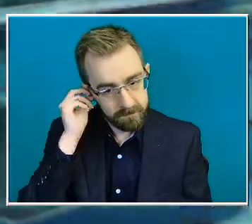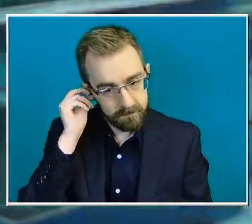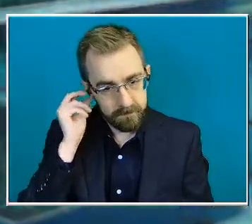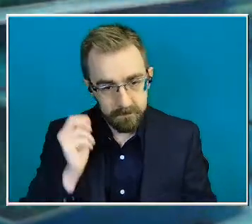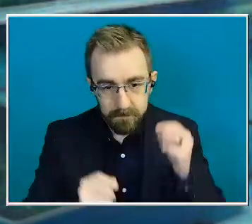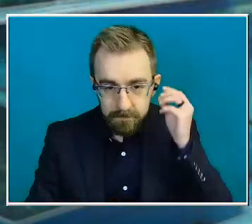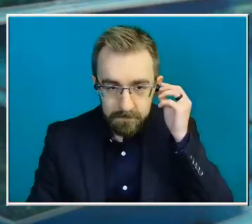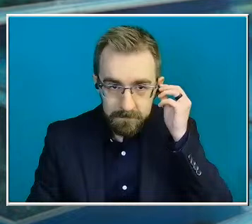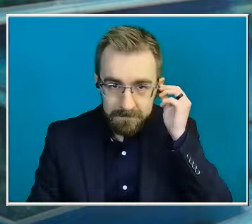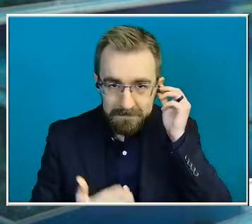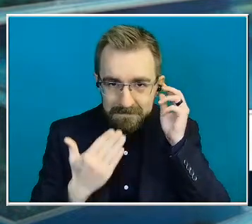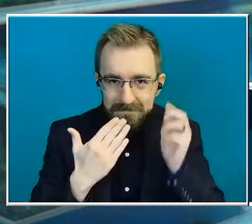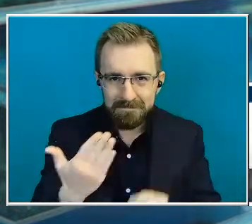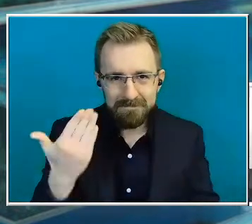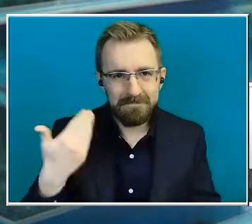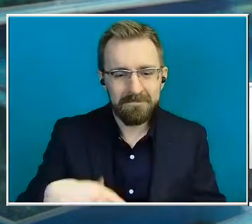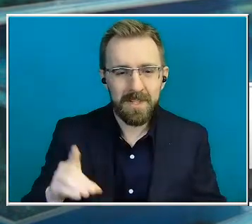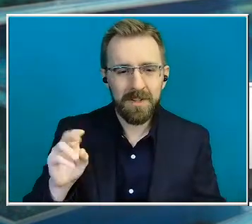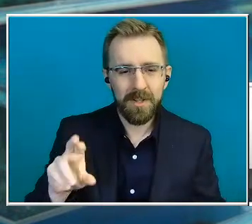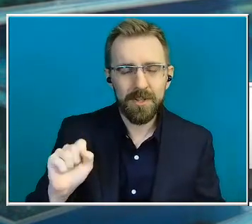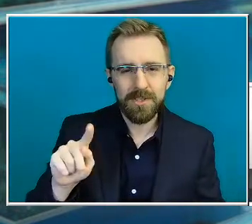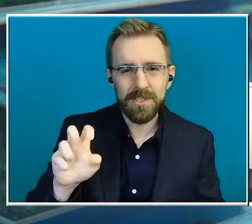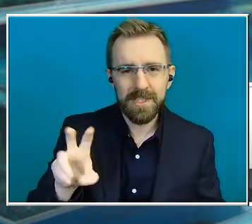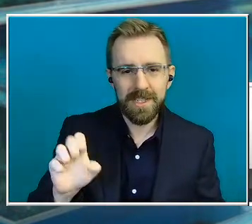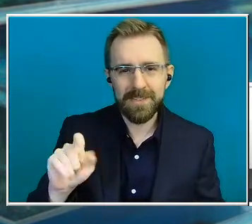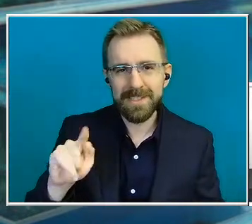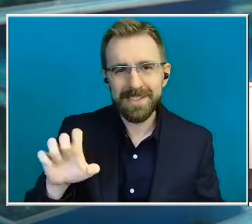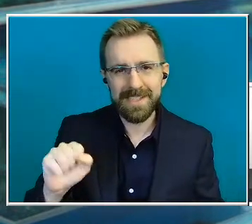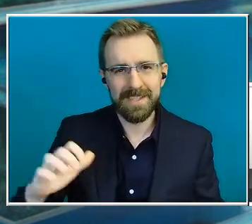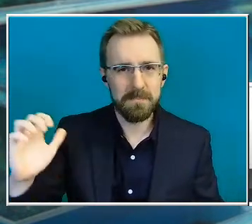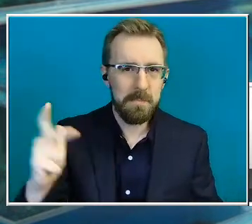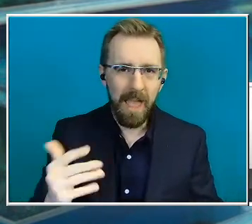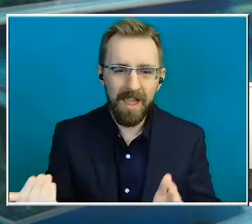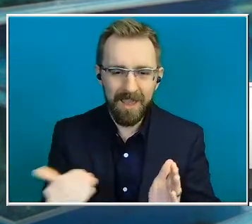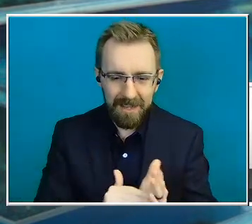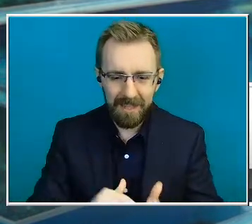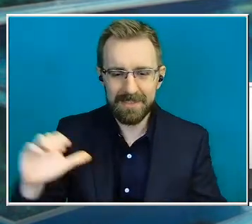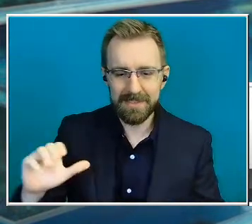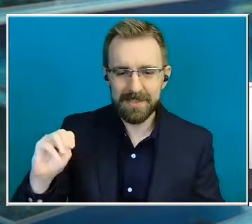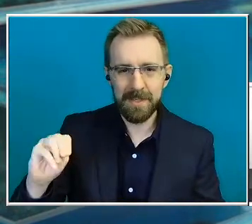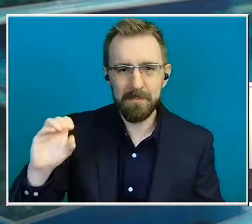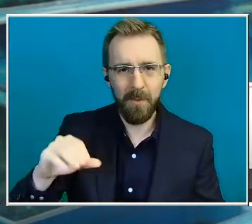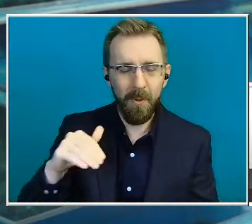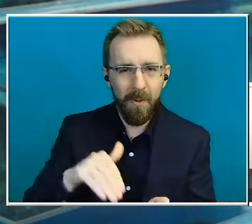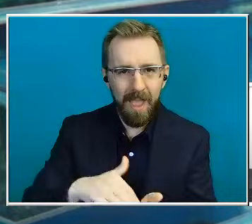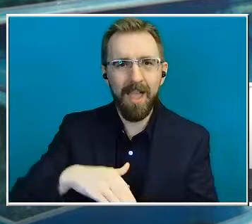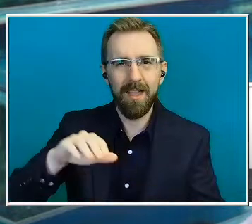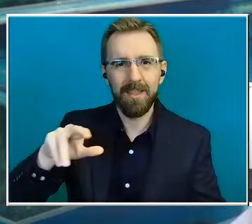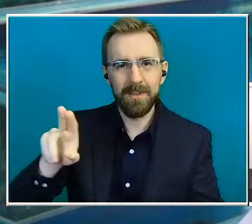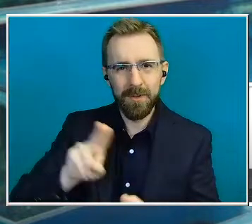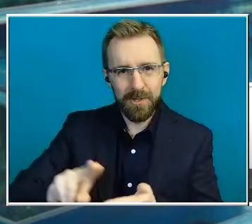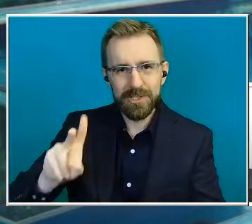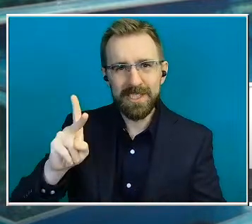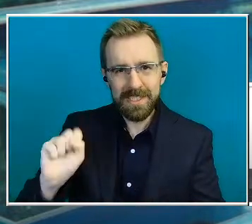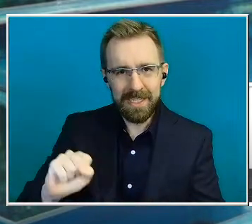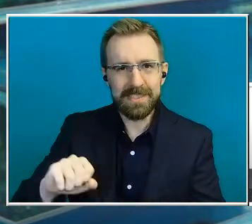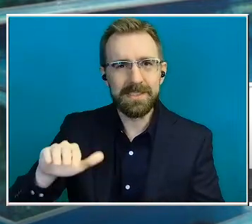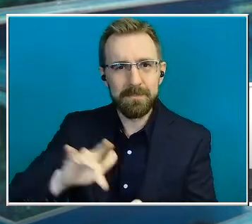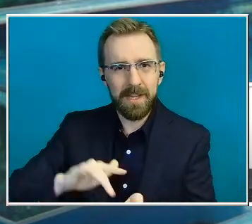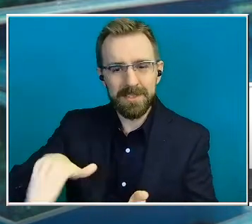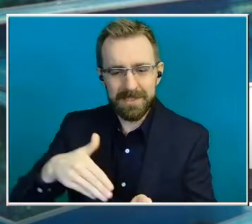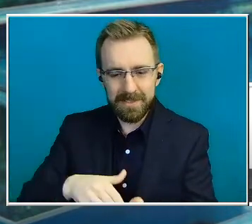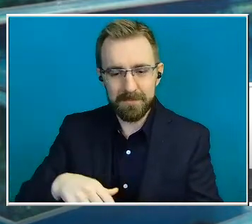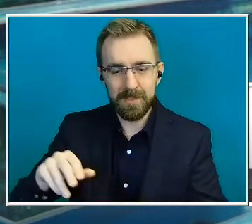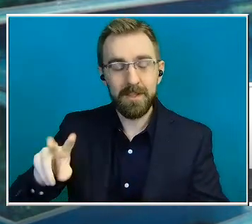Good morning. I'm Dr. Steve Stites, back again, Chief Medical Officer here at the University of Kansas Health System, Executive Vice Chancellor at the University of Kansas Medical